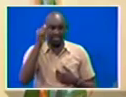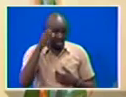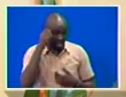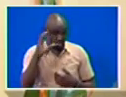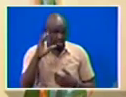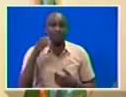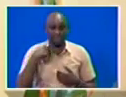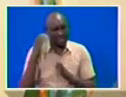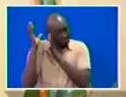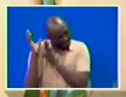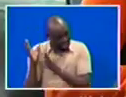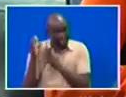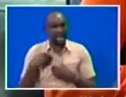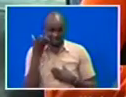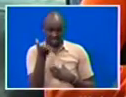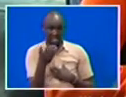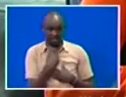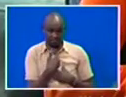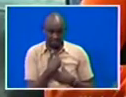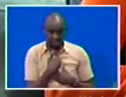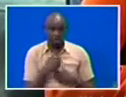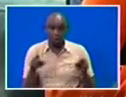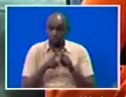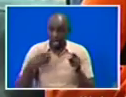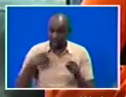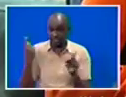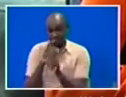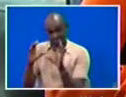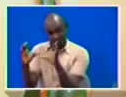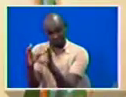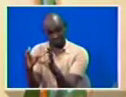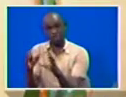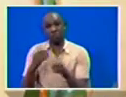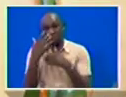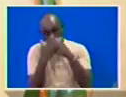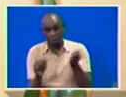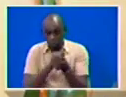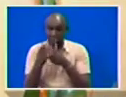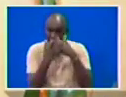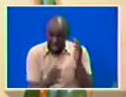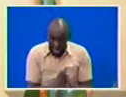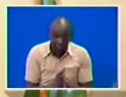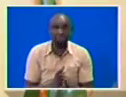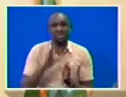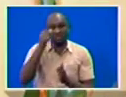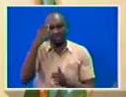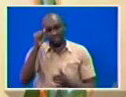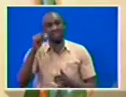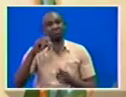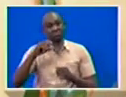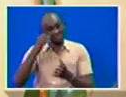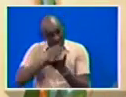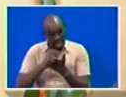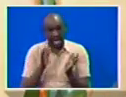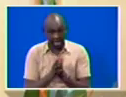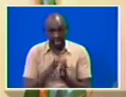alleviate the burden which has been there. We have other packages, dialysis, CT scan, MRI, and we are looking to pay